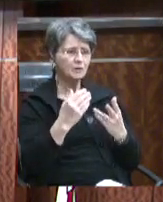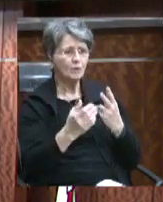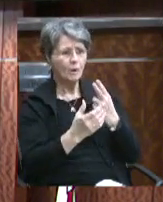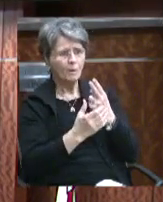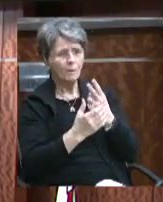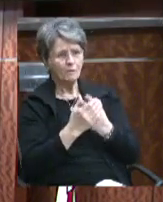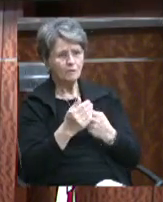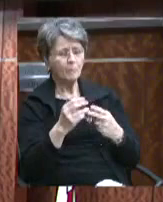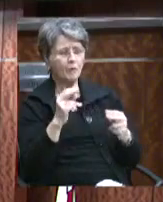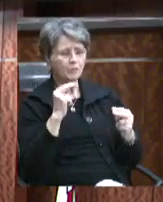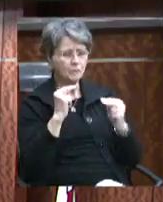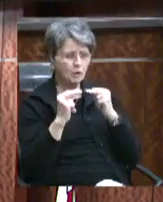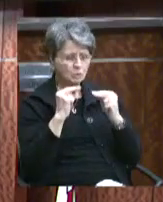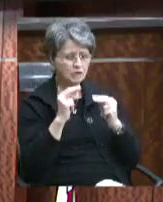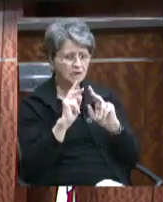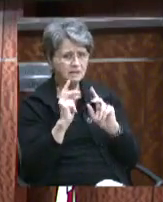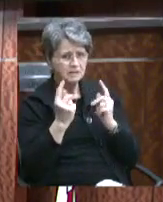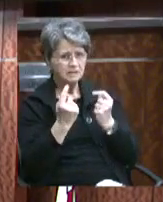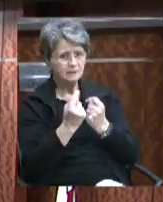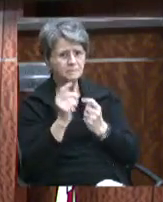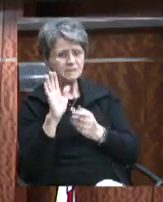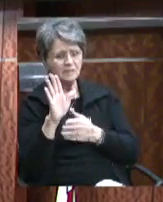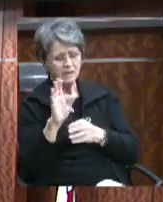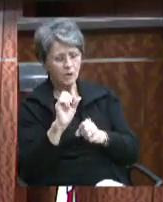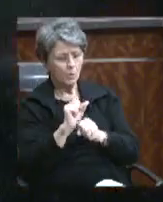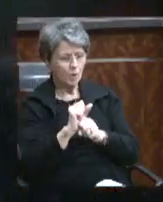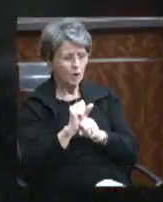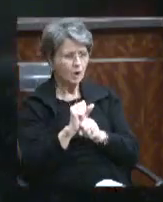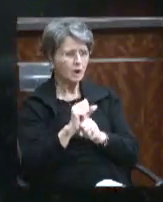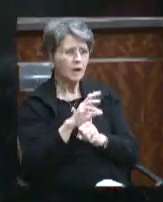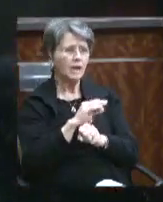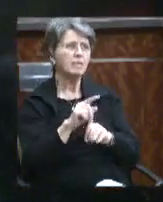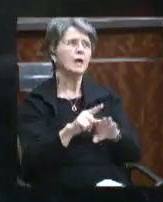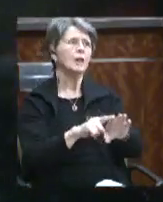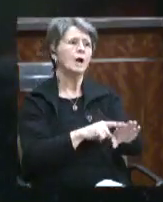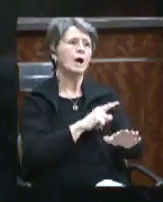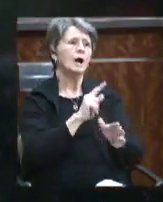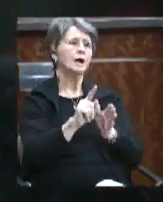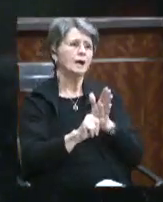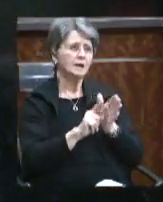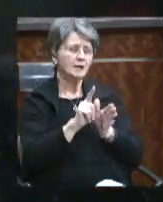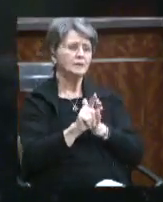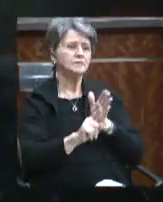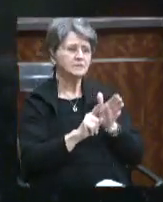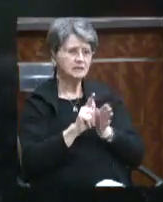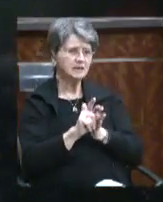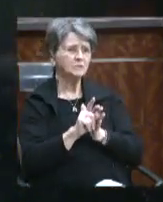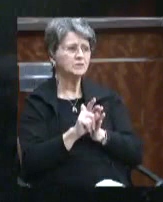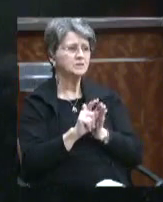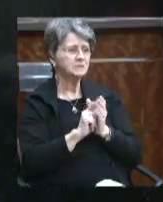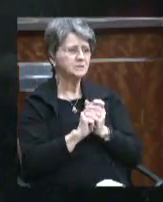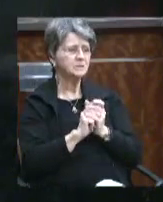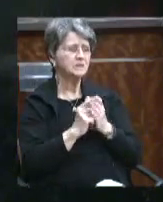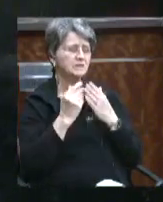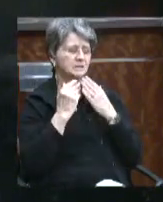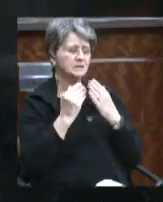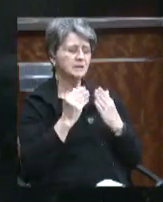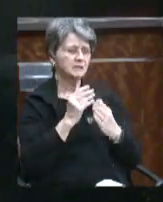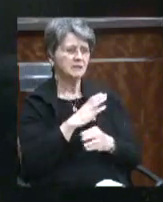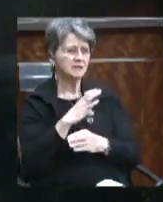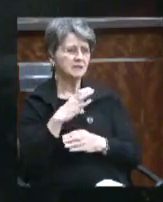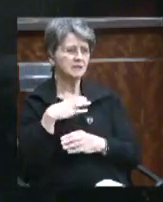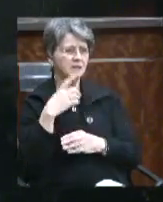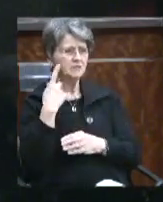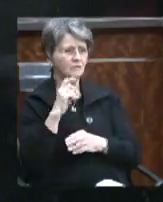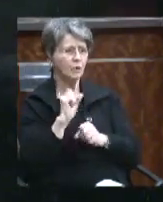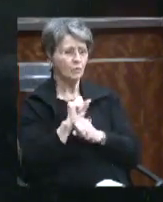teams for the work that they did and the long hours that they put in, and thank the council for